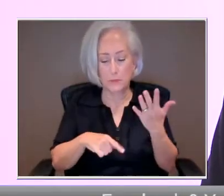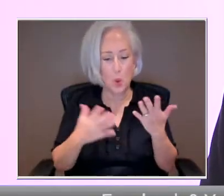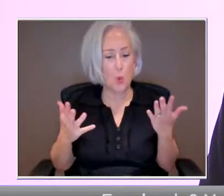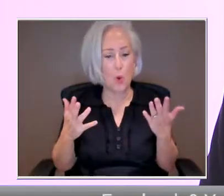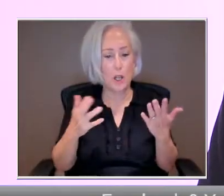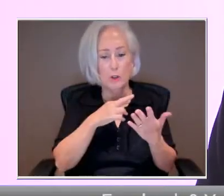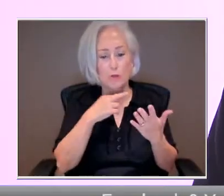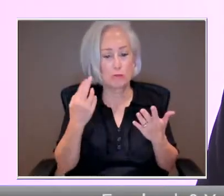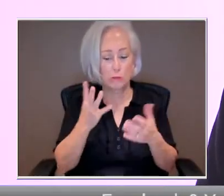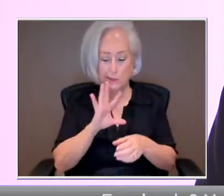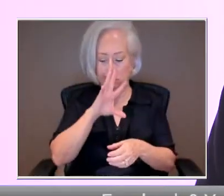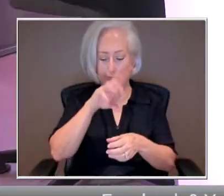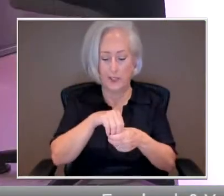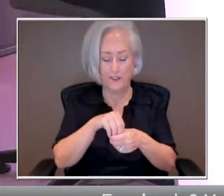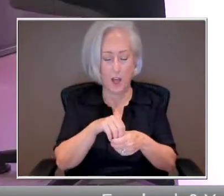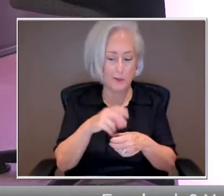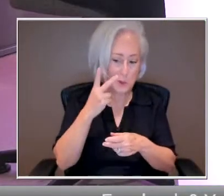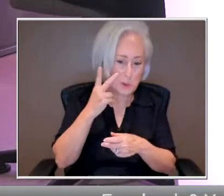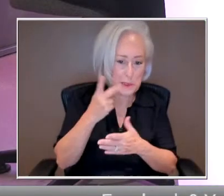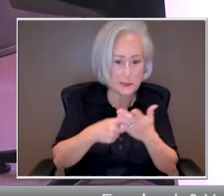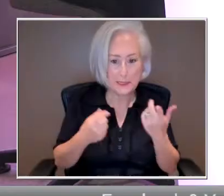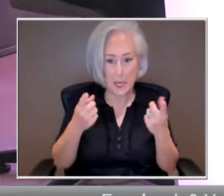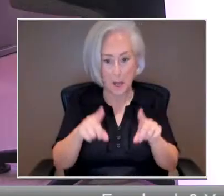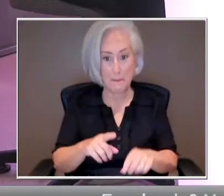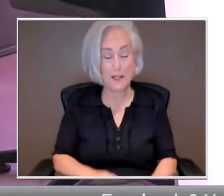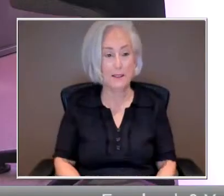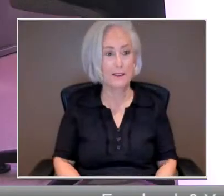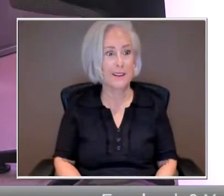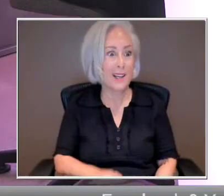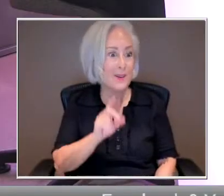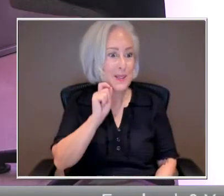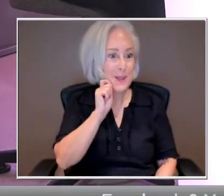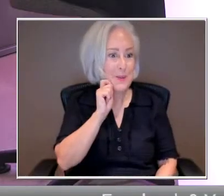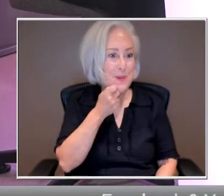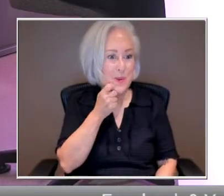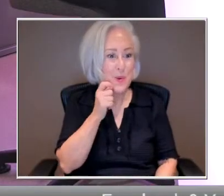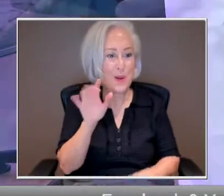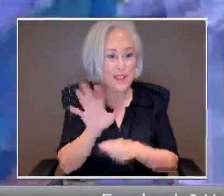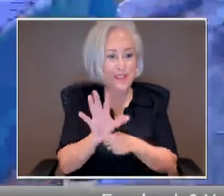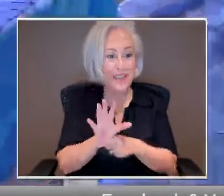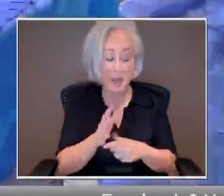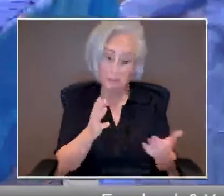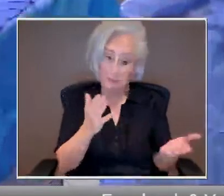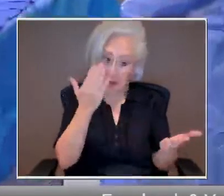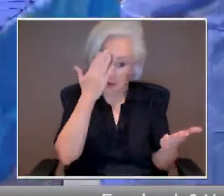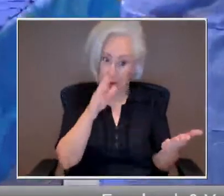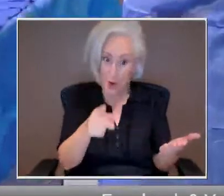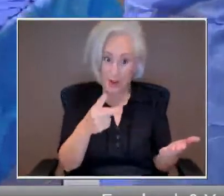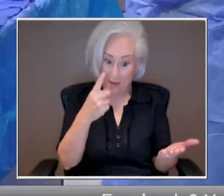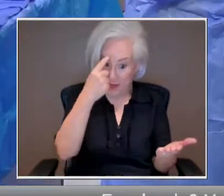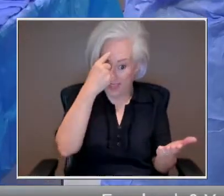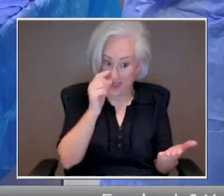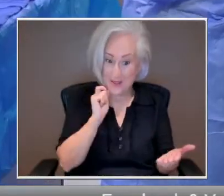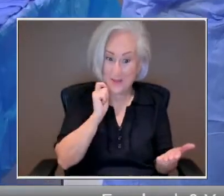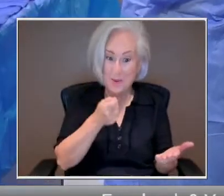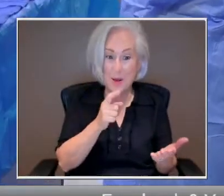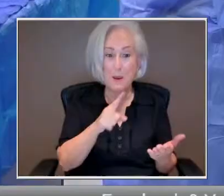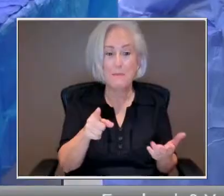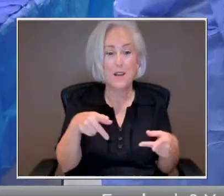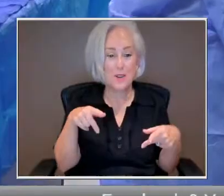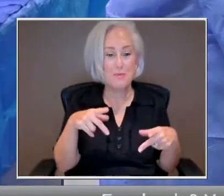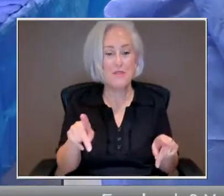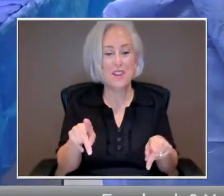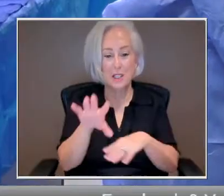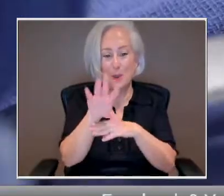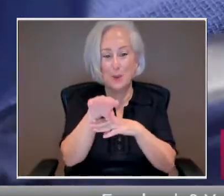exactly is happening. We have some really cool video of Nicole. I don't know if you think it's cool, but you let us tape your procedure, and Dr.